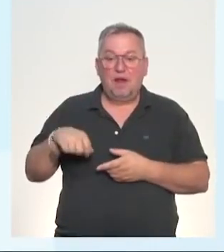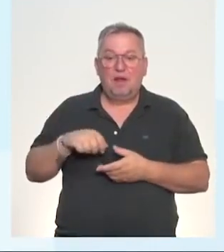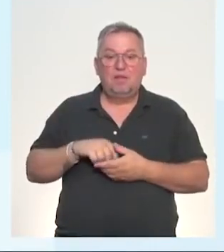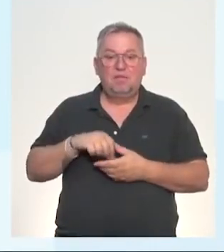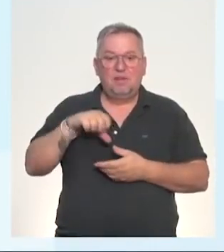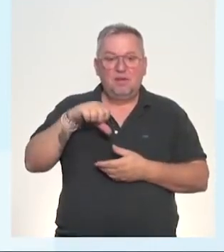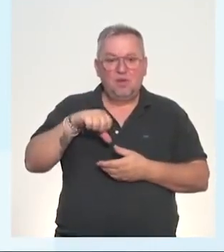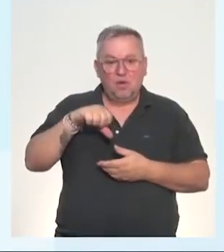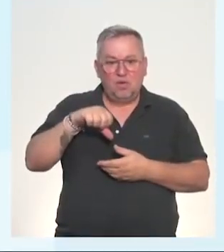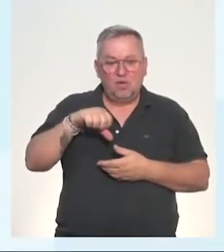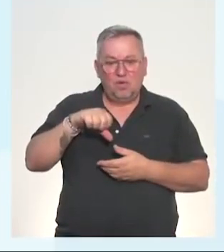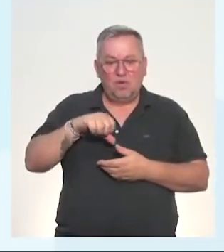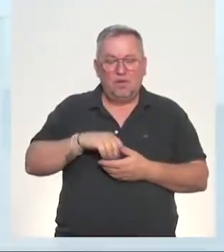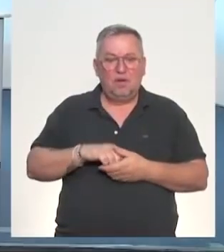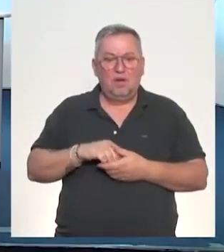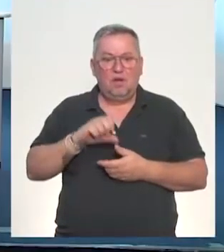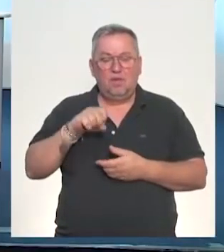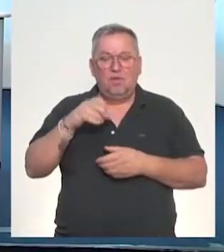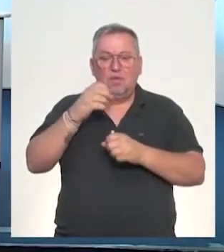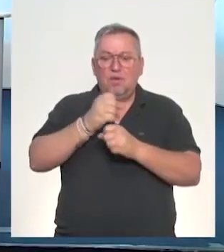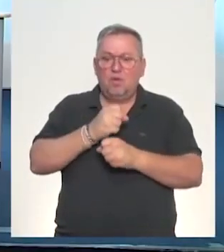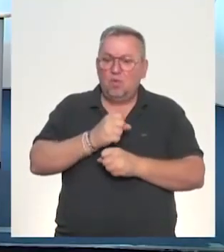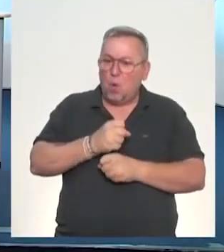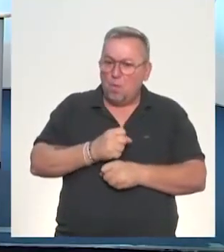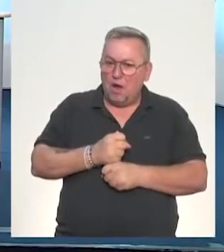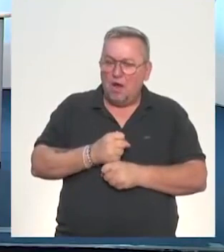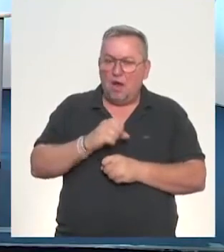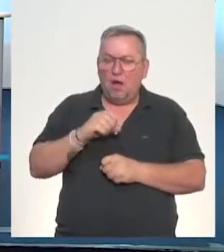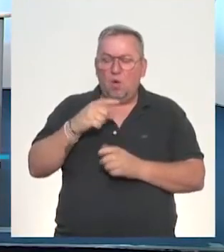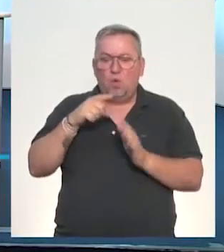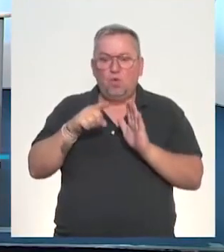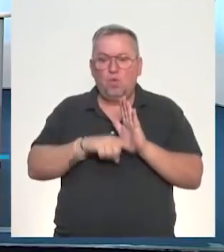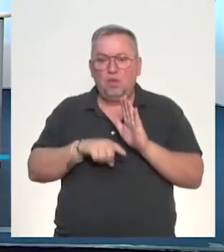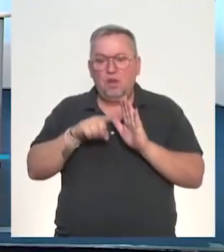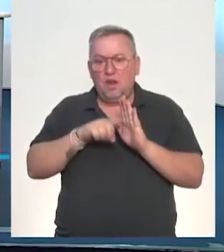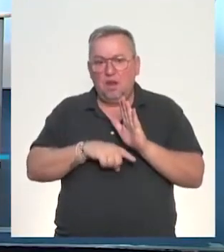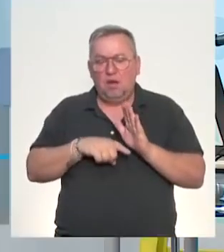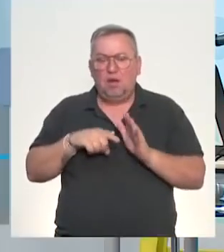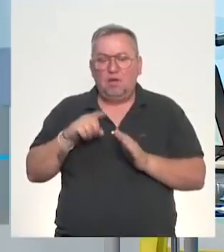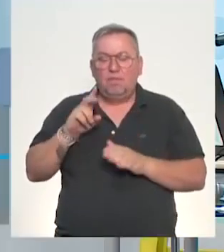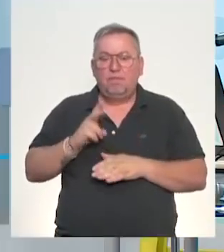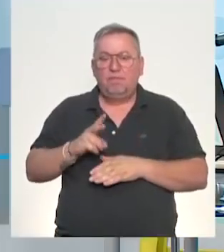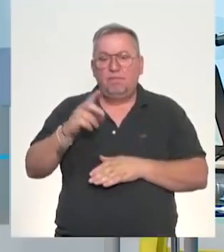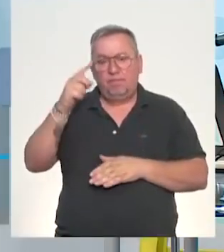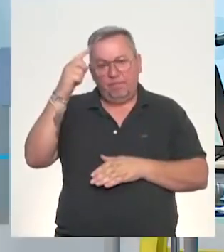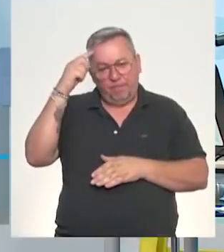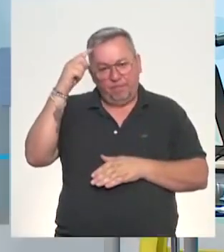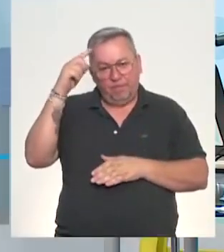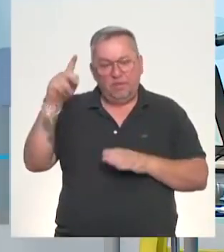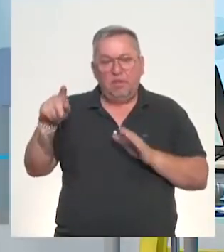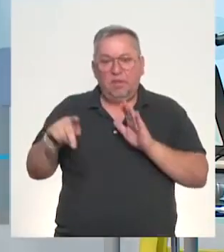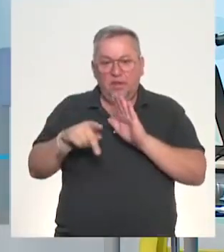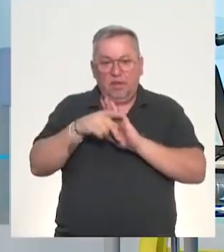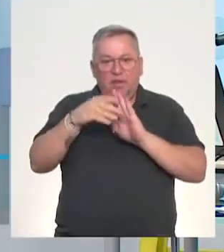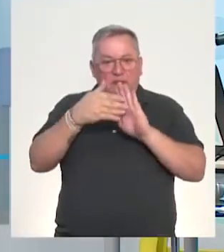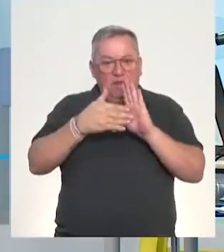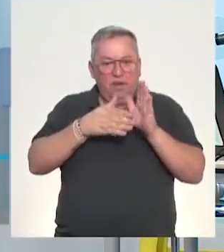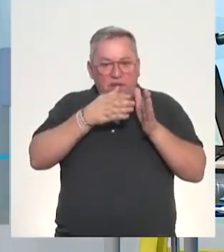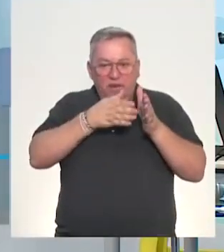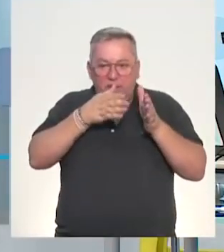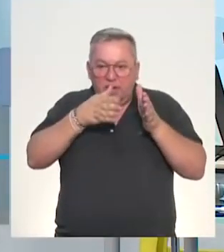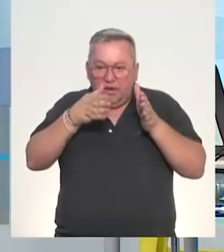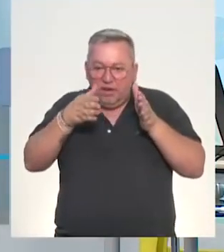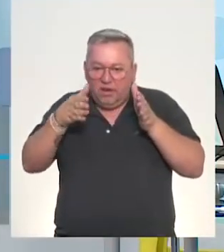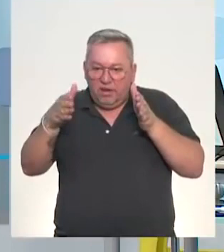desse 9, ou se você precisa somar algum valor, subtrair, tá? E sempre pensando na posição que ele ocupa dentro